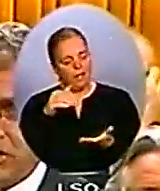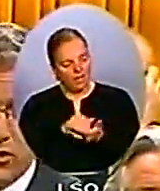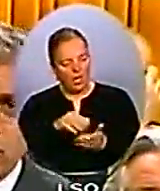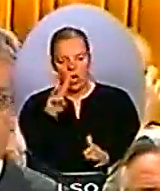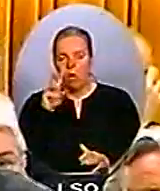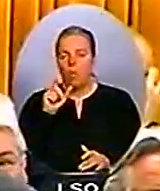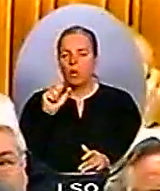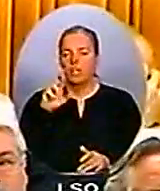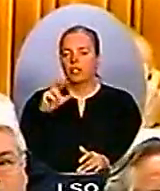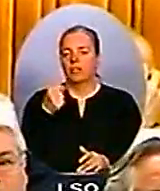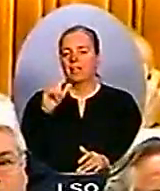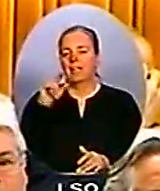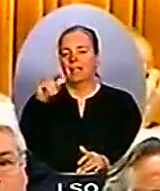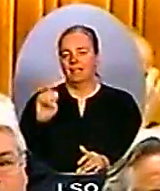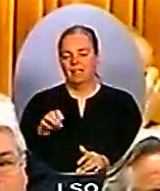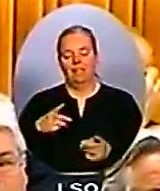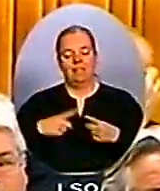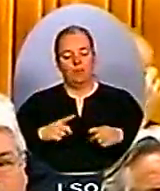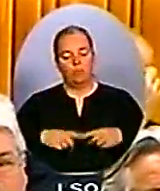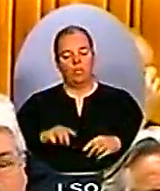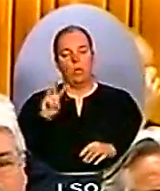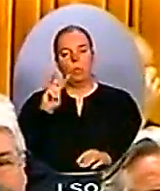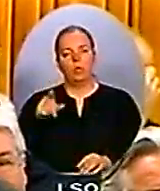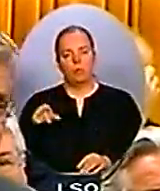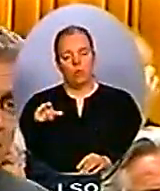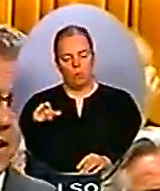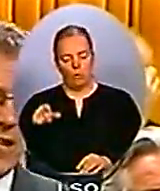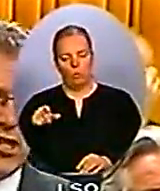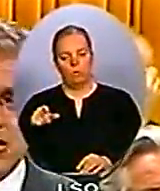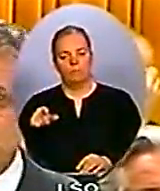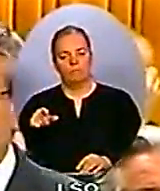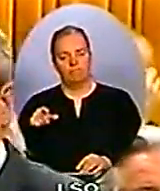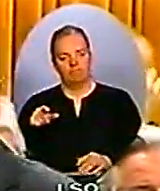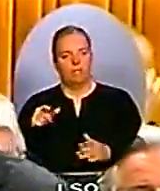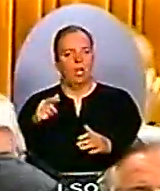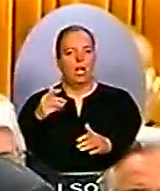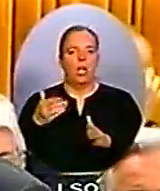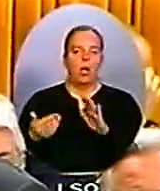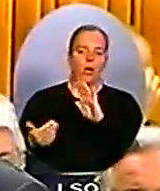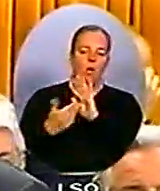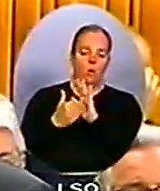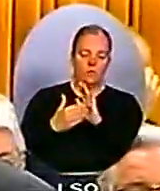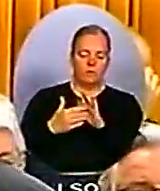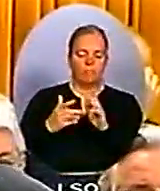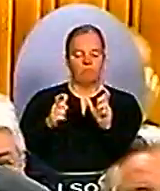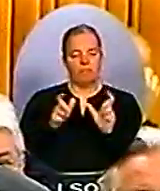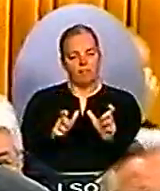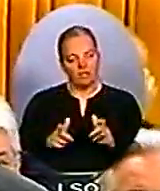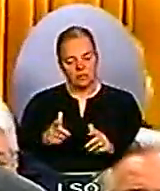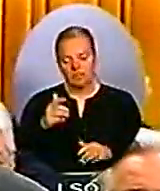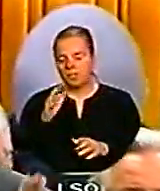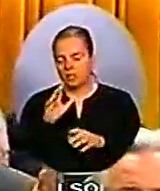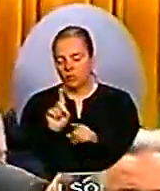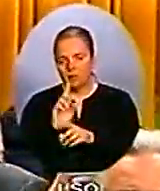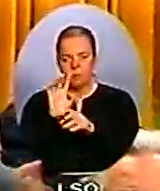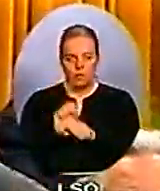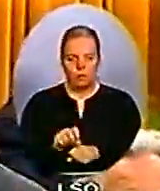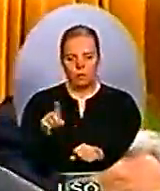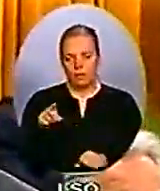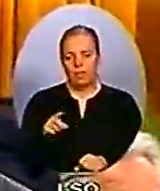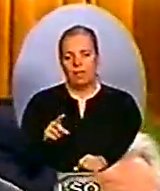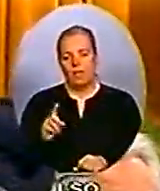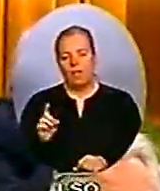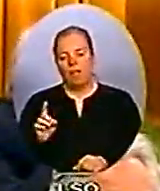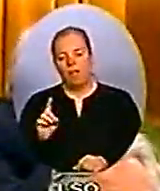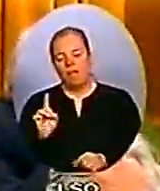up with his usual bizarre countercharge, will he comment on the fact that it's usually the cover-up, not the original crime, that gets you caught